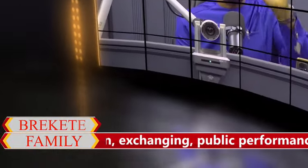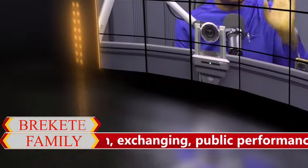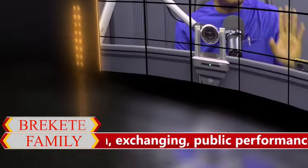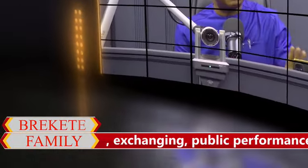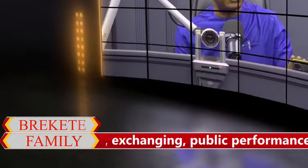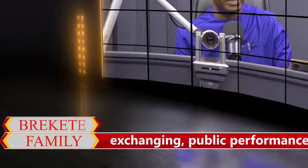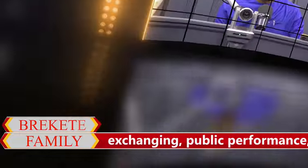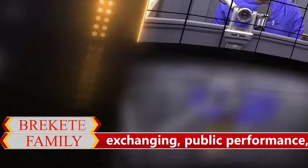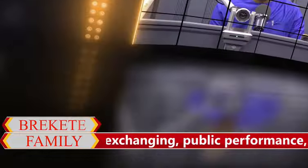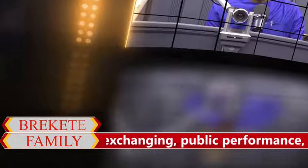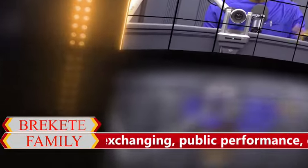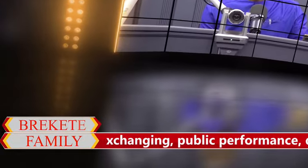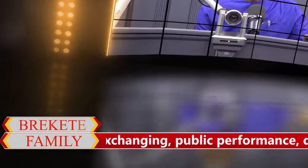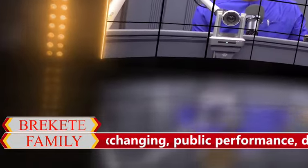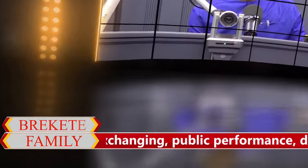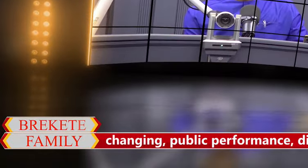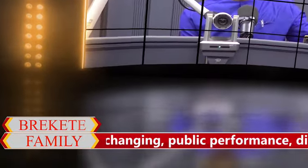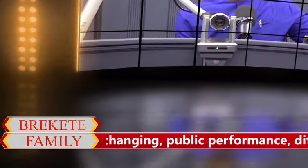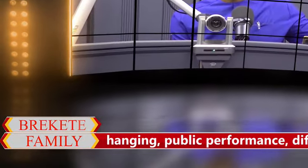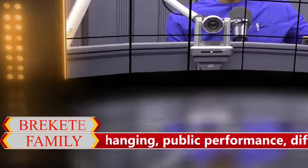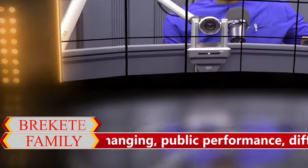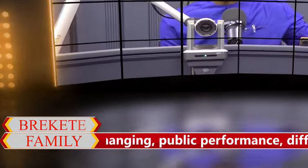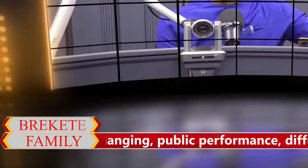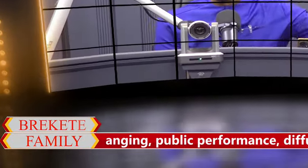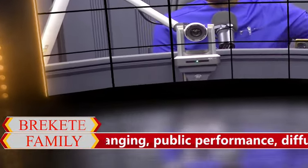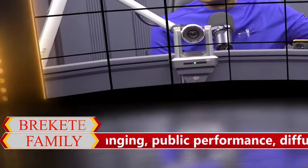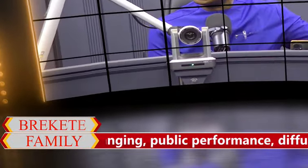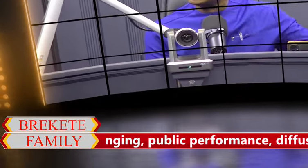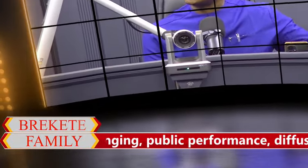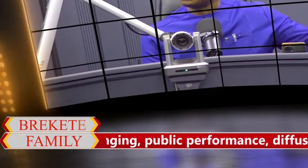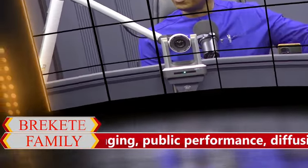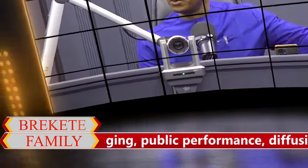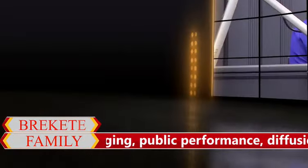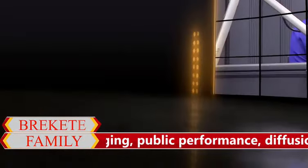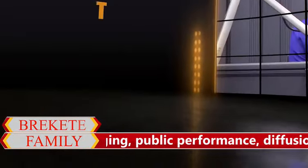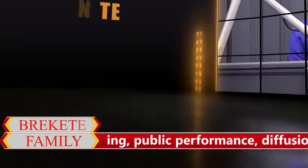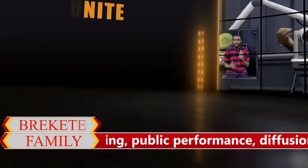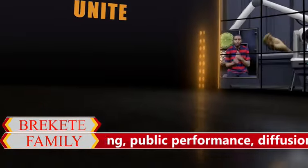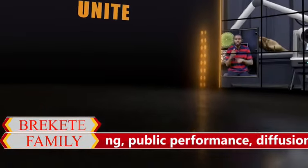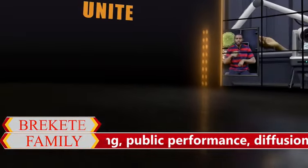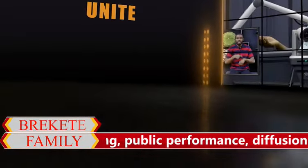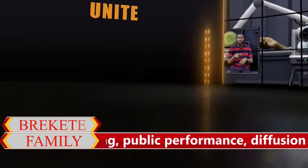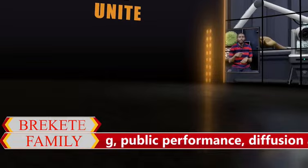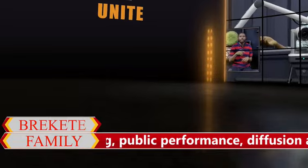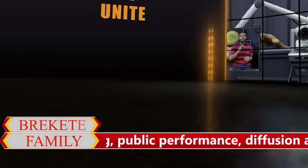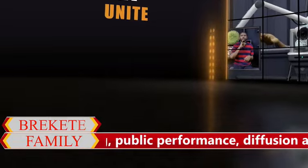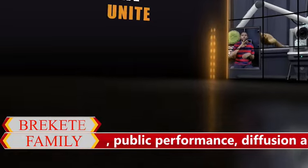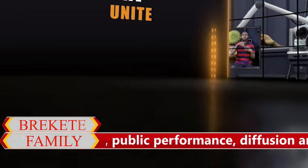We'll be right back.